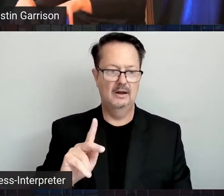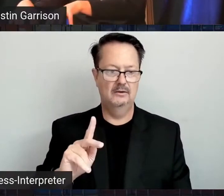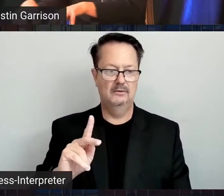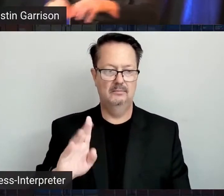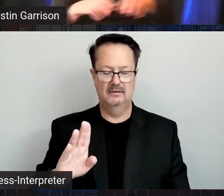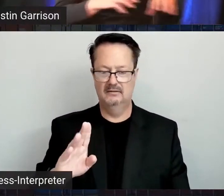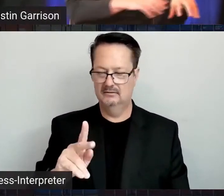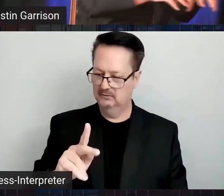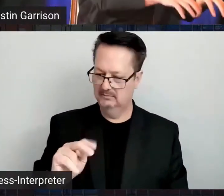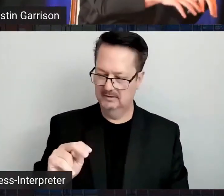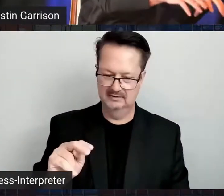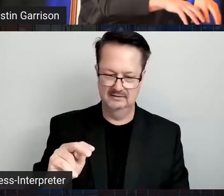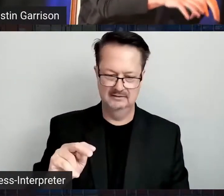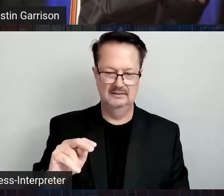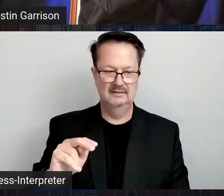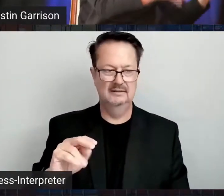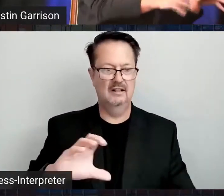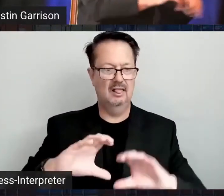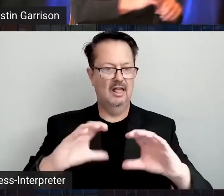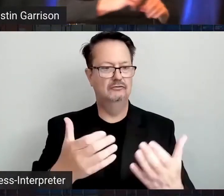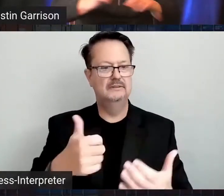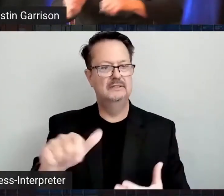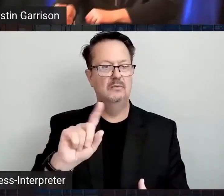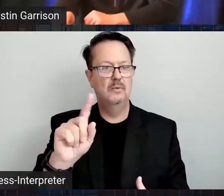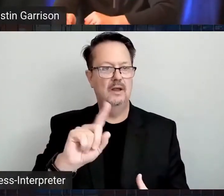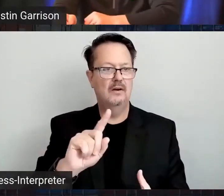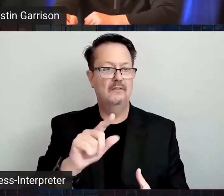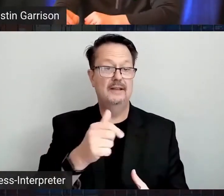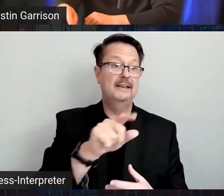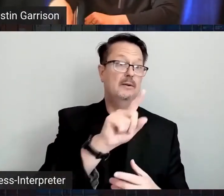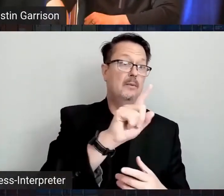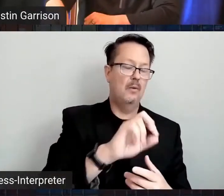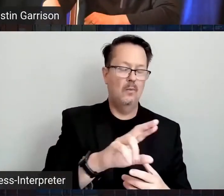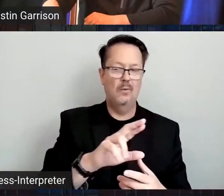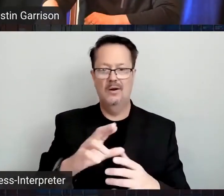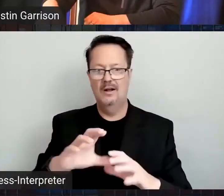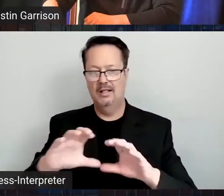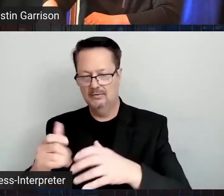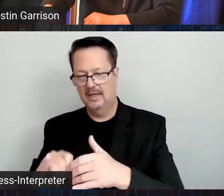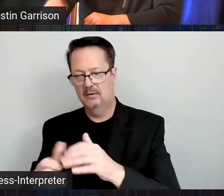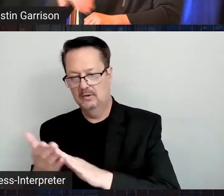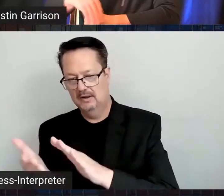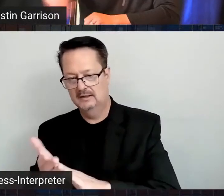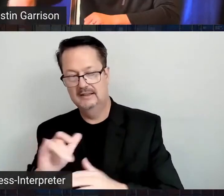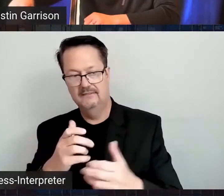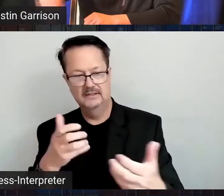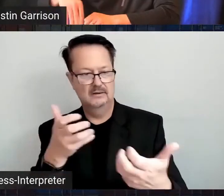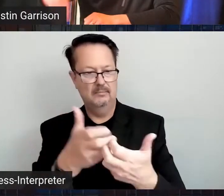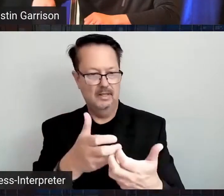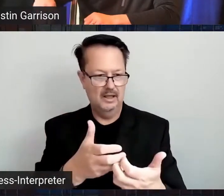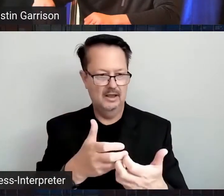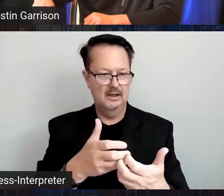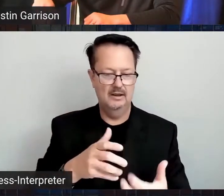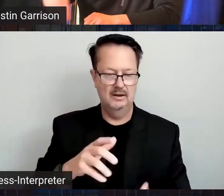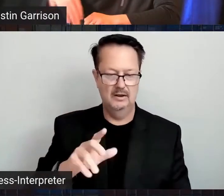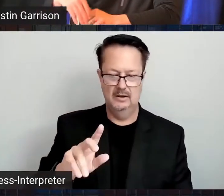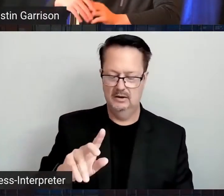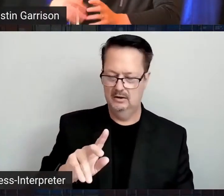anywhere cluster or a cluster that runs anywhere. If it's a compliant Kubernetes cluster, that tunnel can